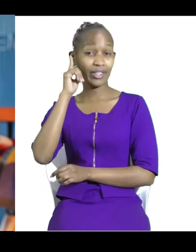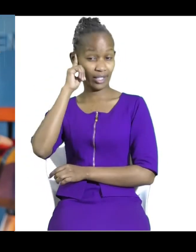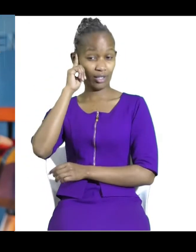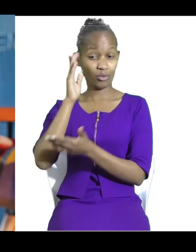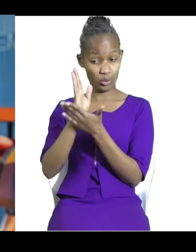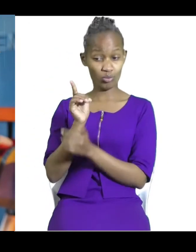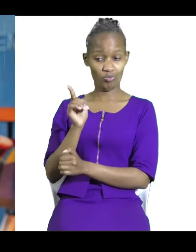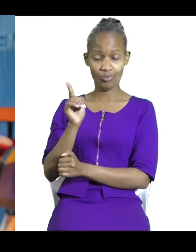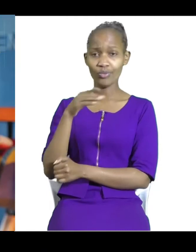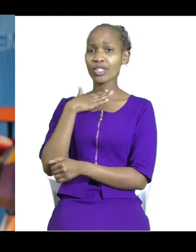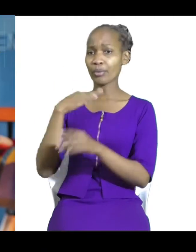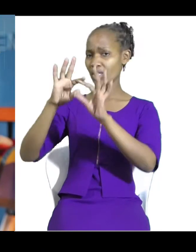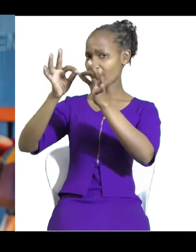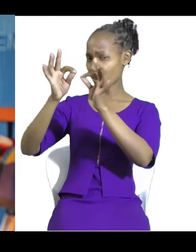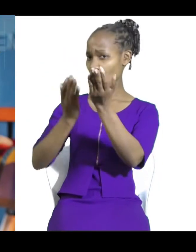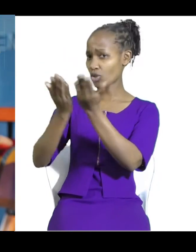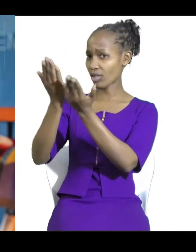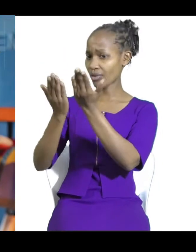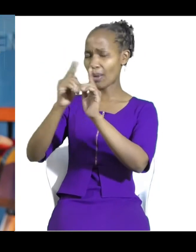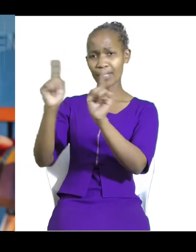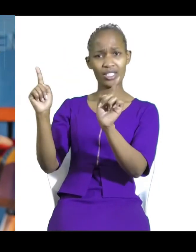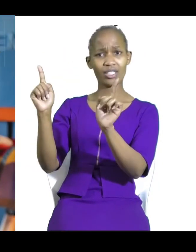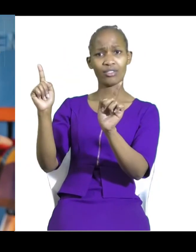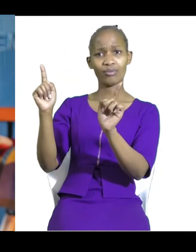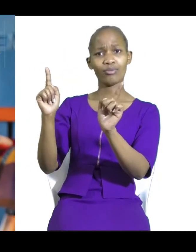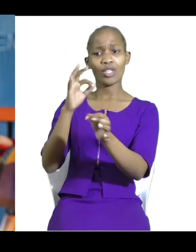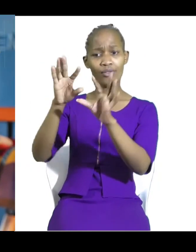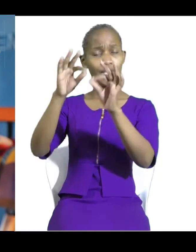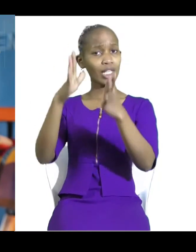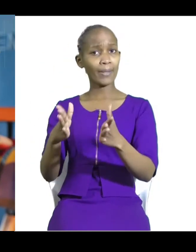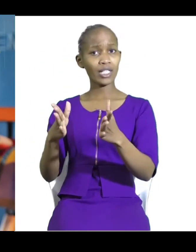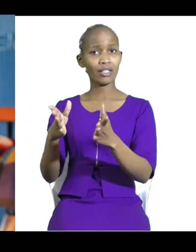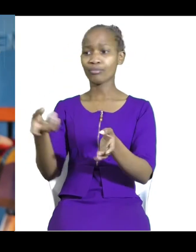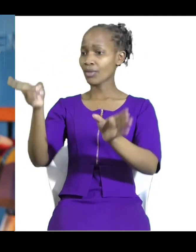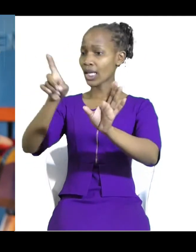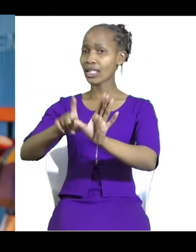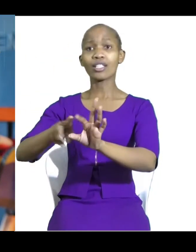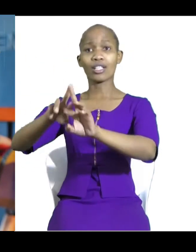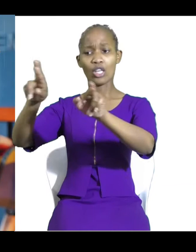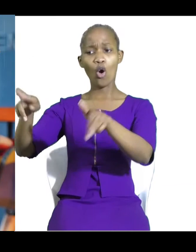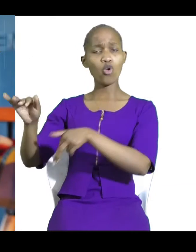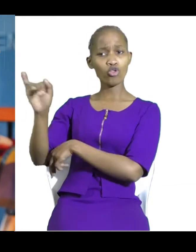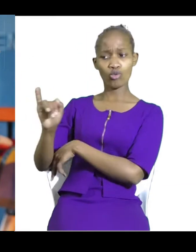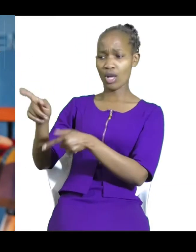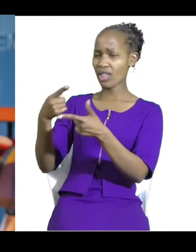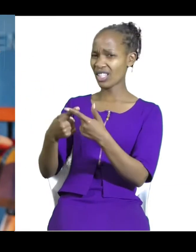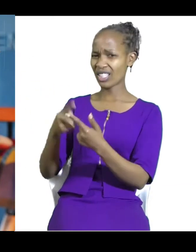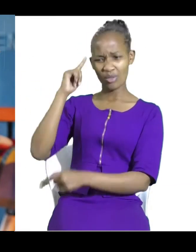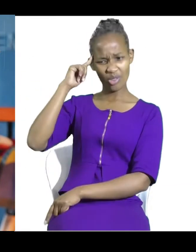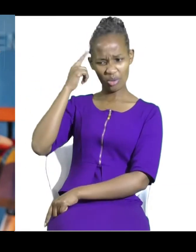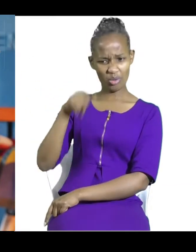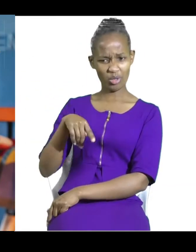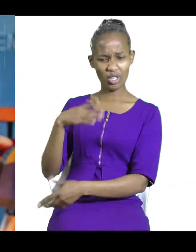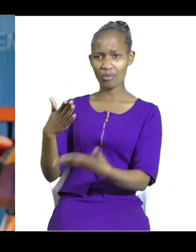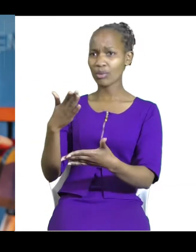the deaf, will require interpretation services. But if the interpreter gets into the isolation room, that is our